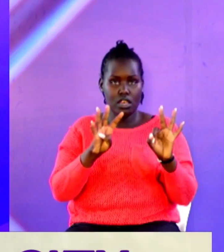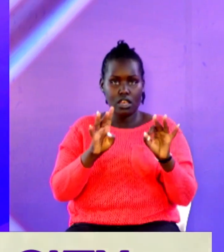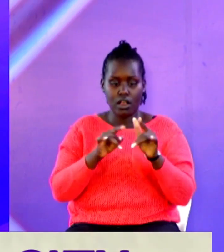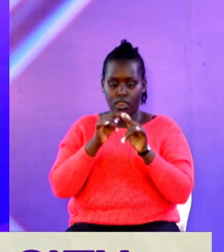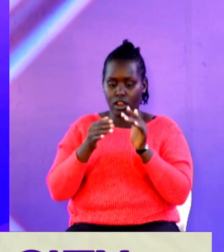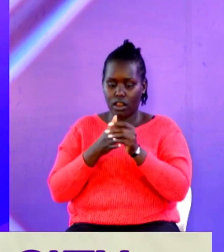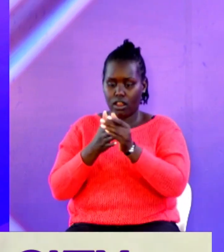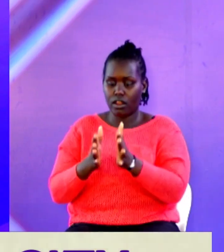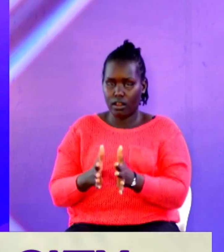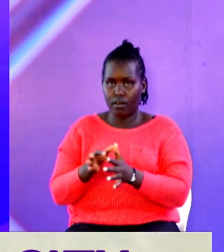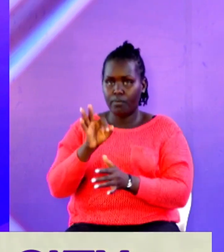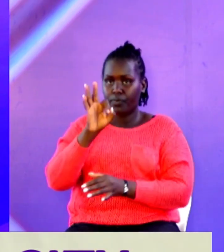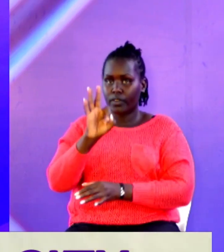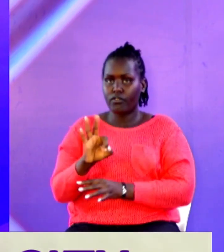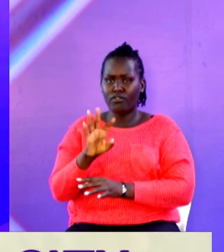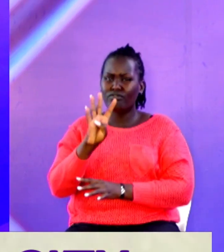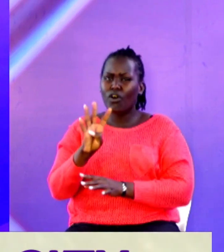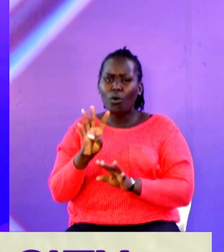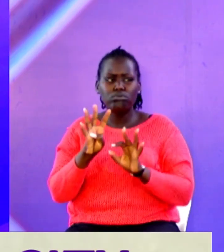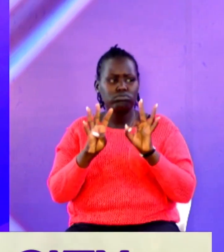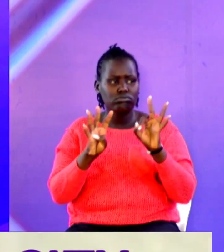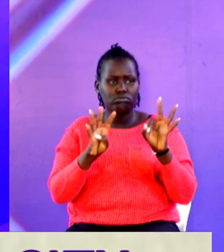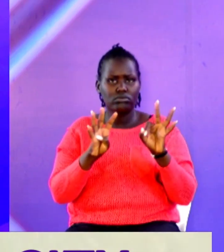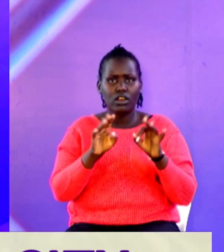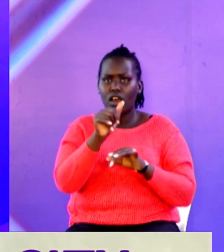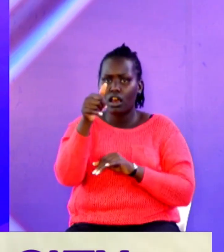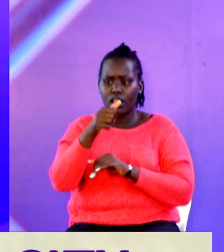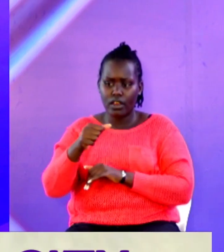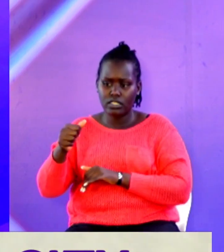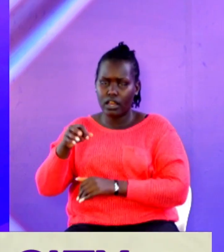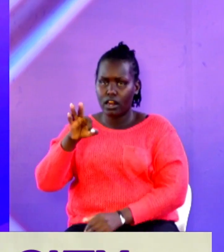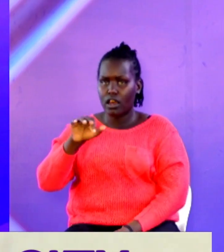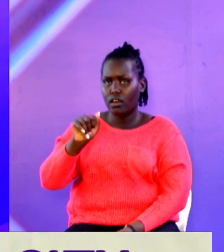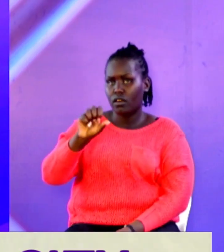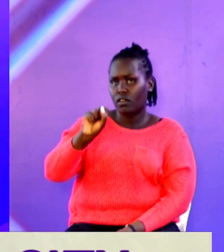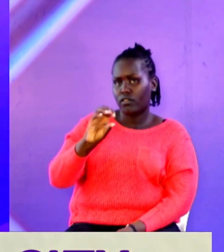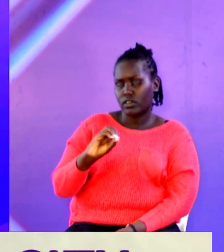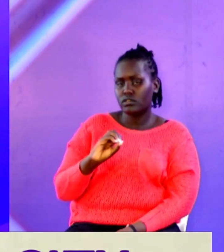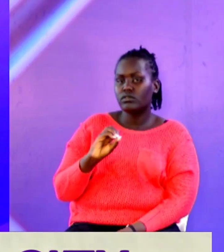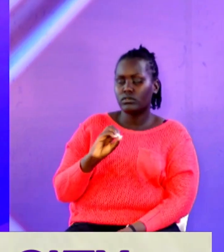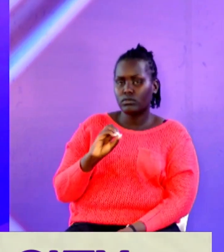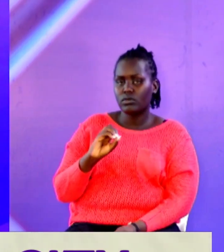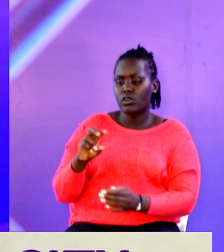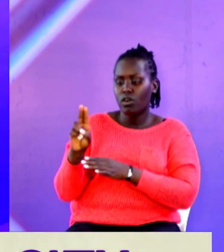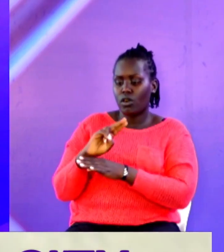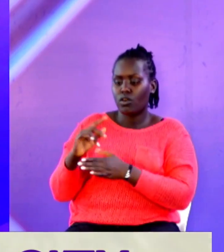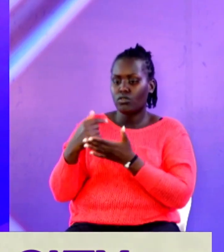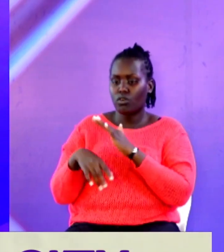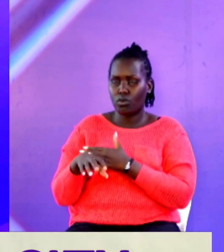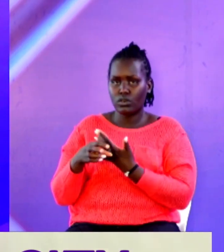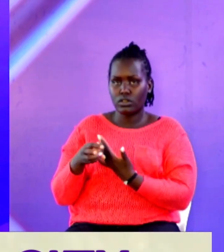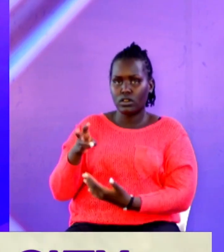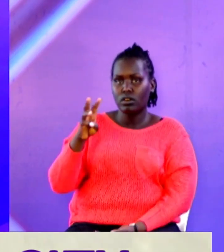build-up will be a 4-3-3. And of course, on the other side, Burkina Faso, they will be using Mare as